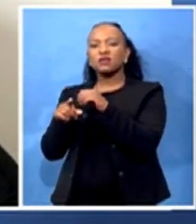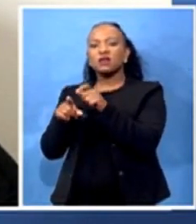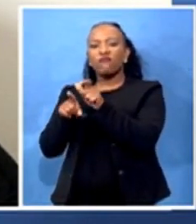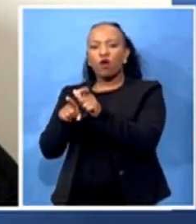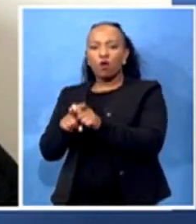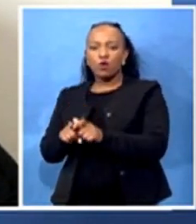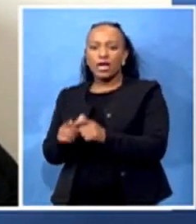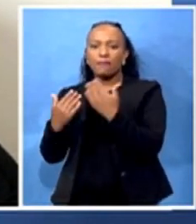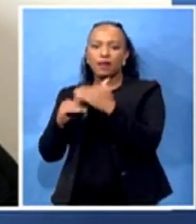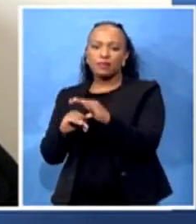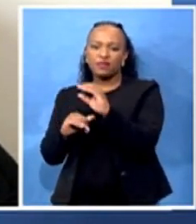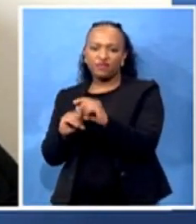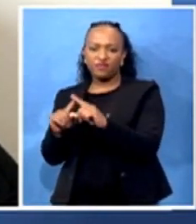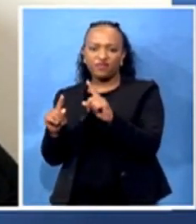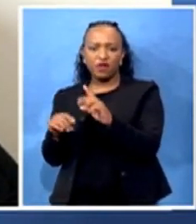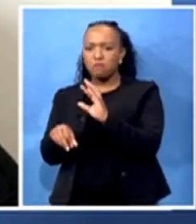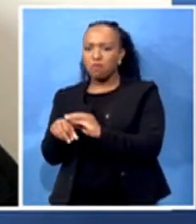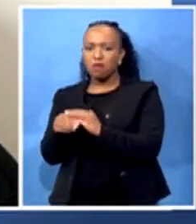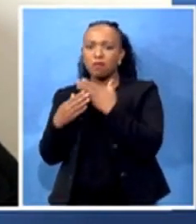problematic? Is this not limiting for you?